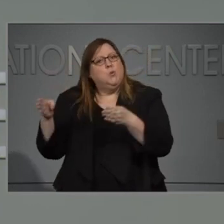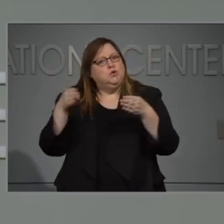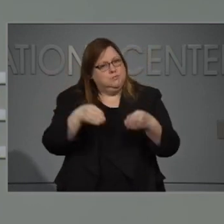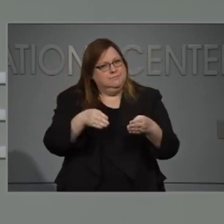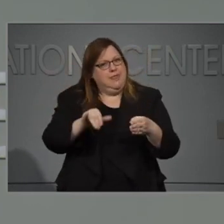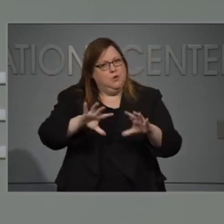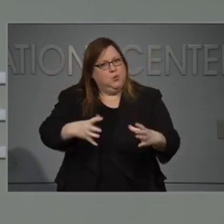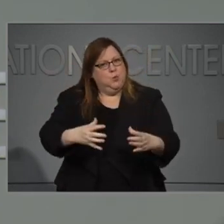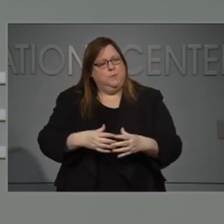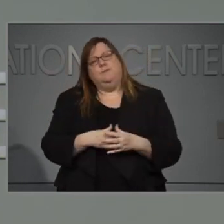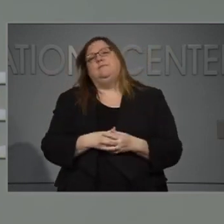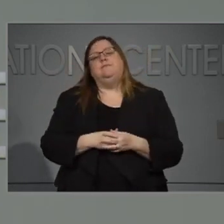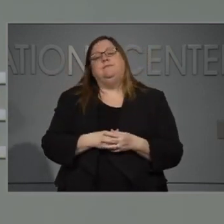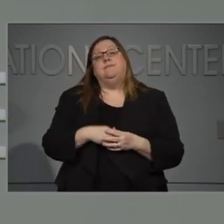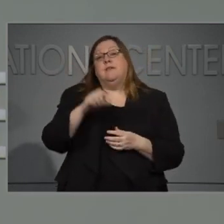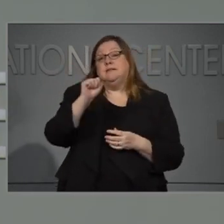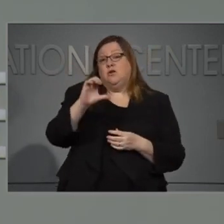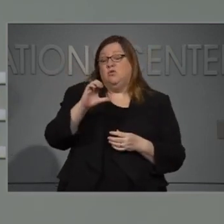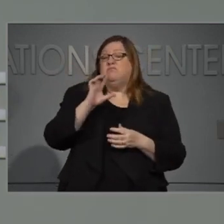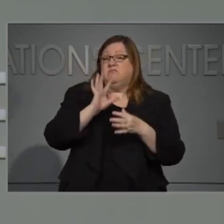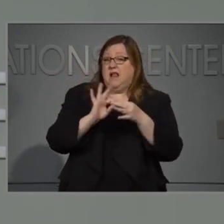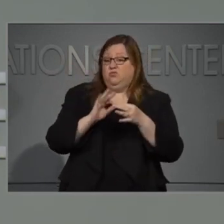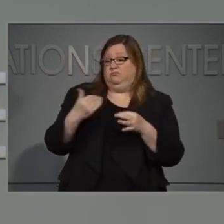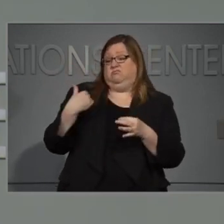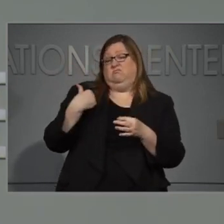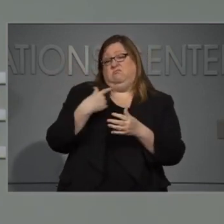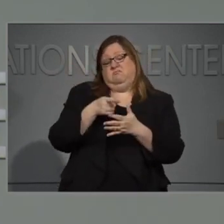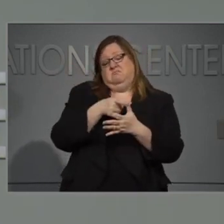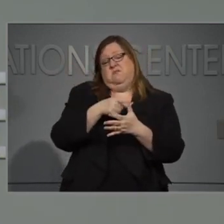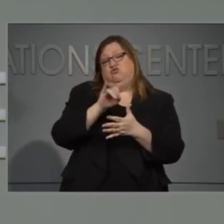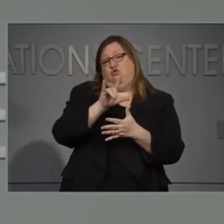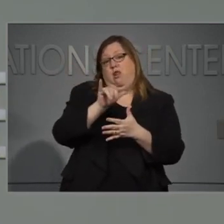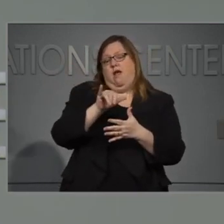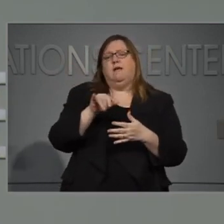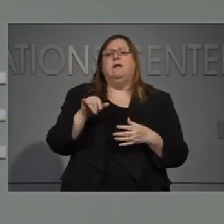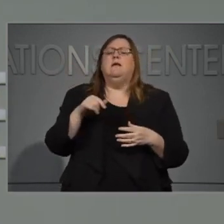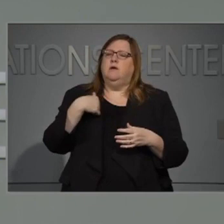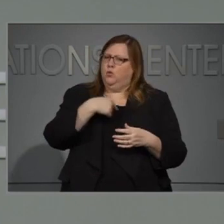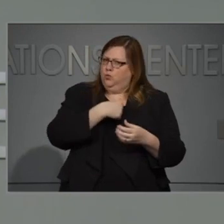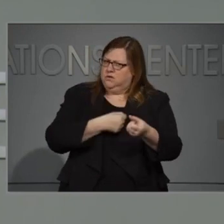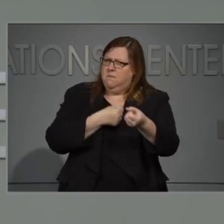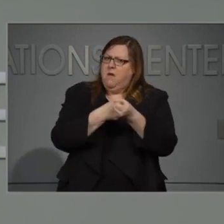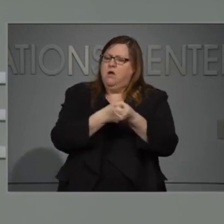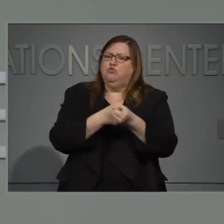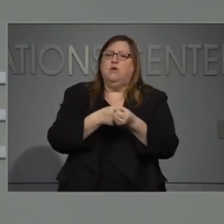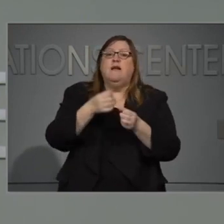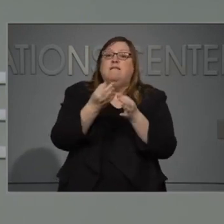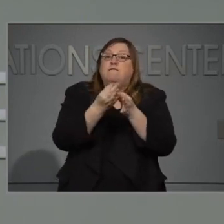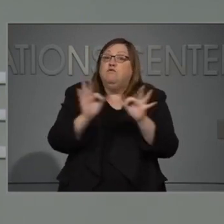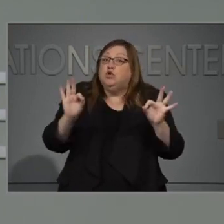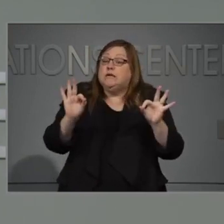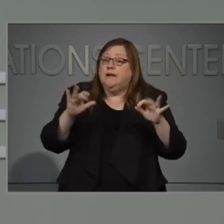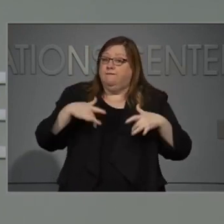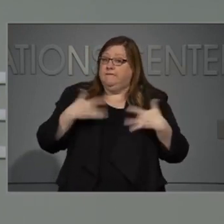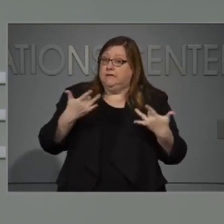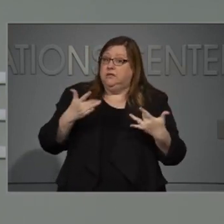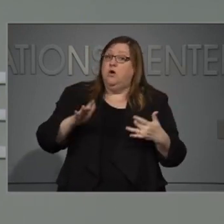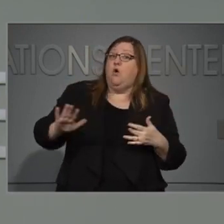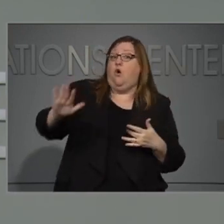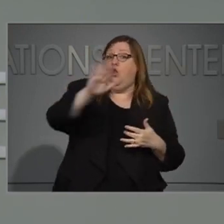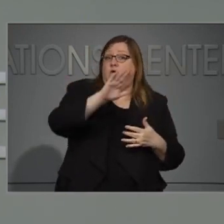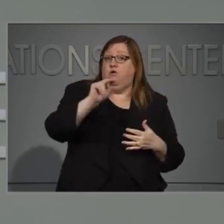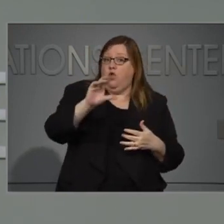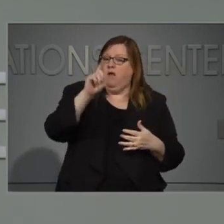July, throughout this month, we are sponsoring cost-free community testing events across the state. These sites